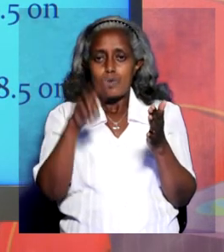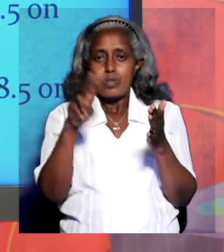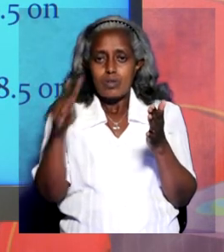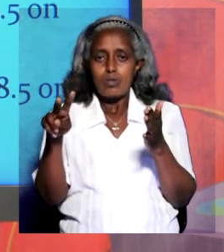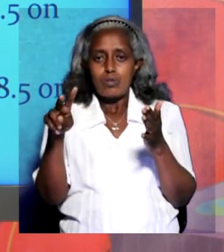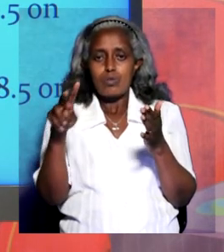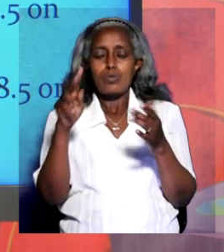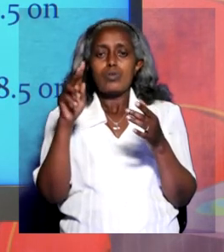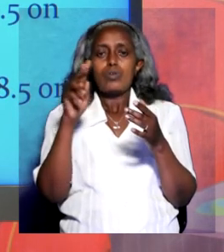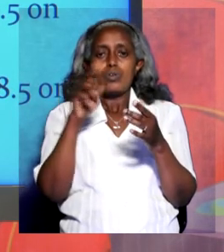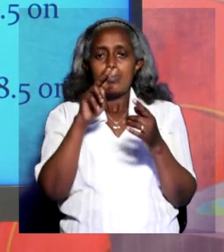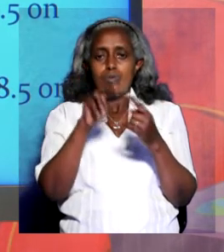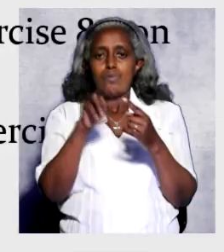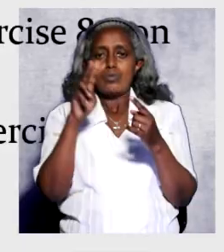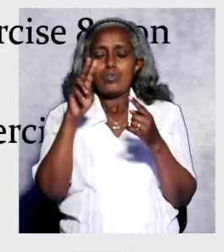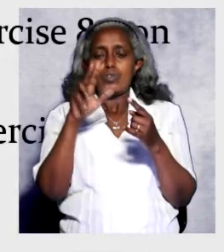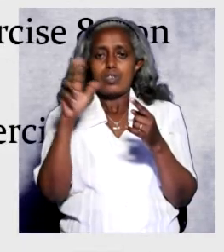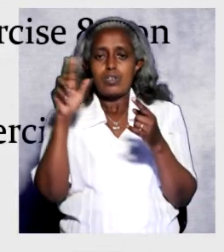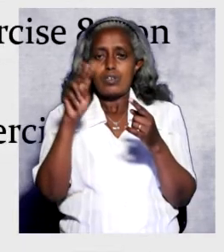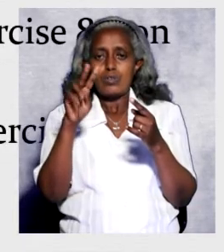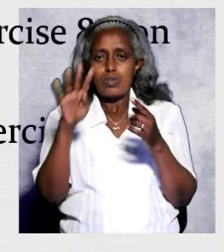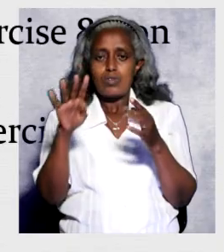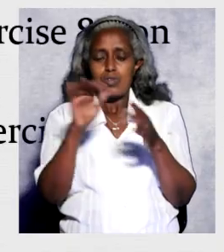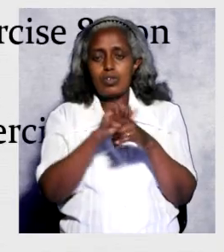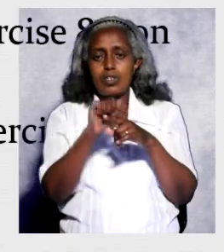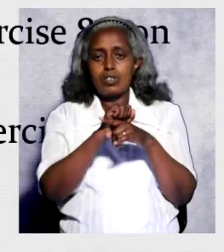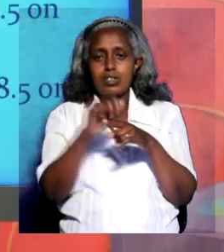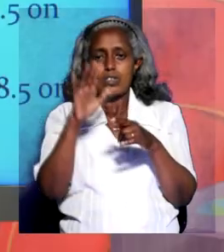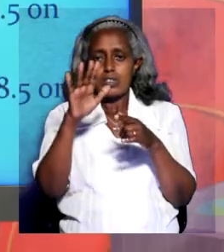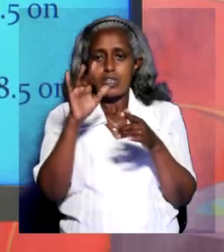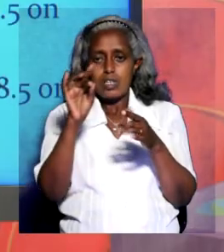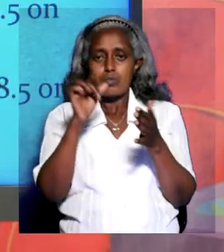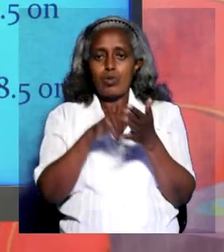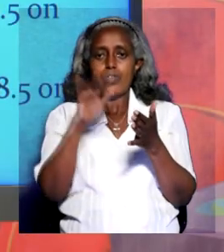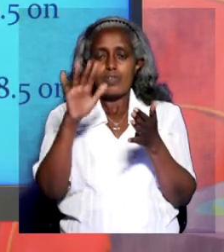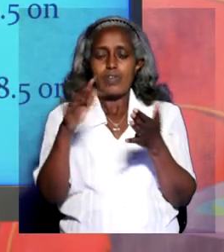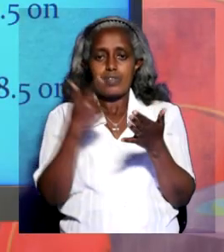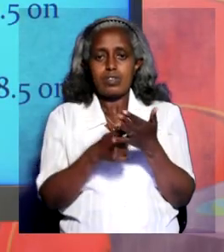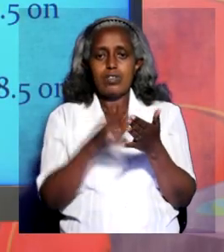322 to 324 and do exercise 8.5. So